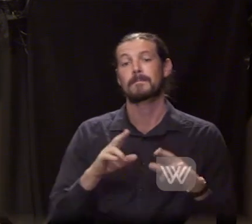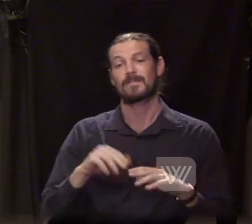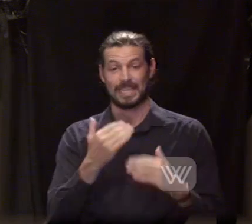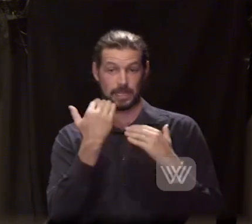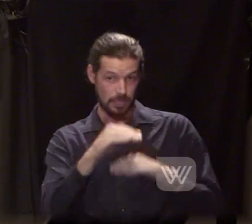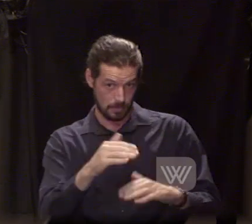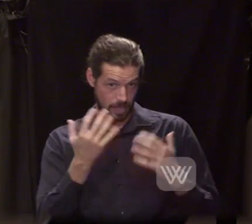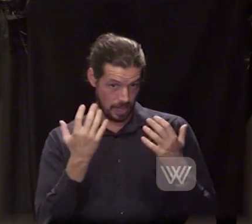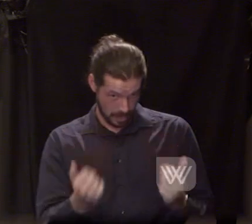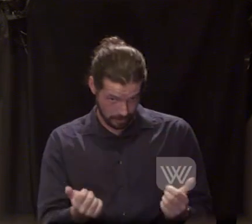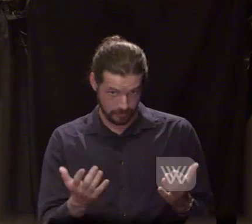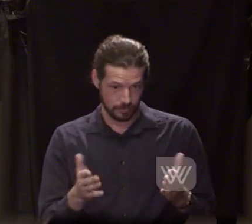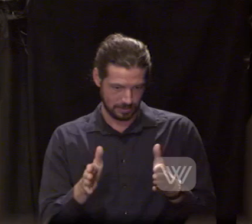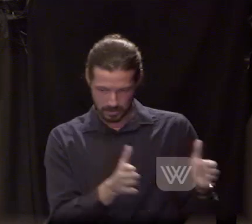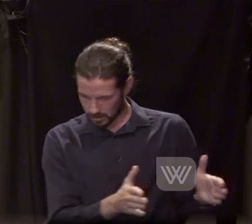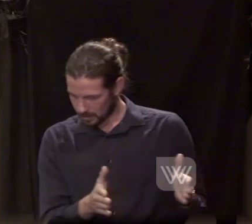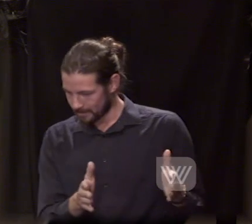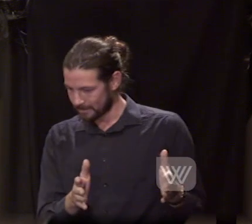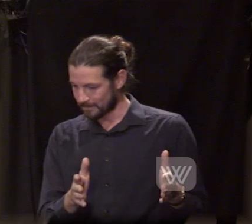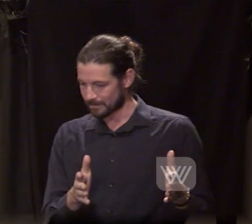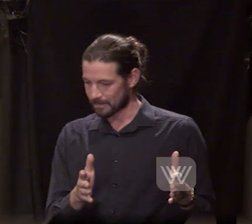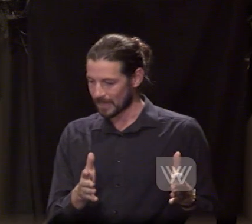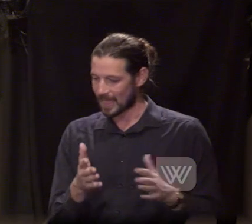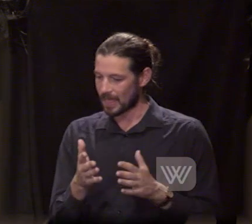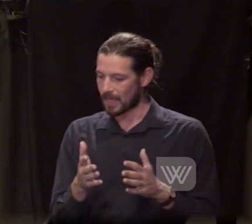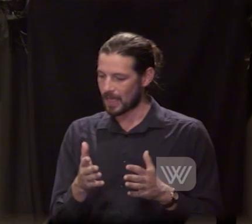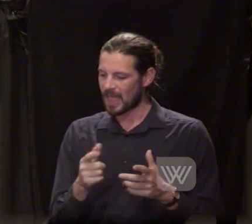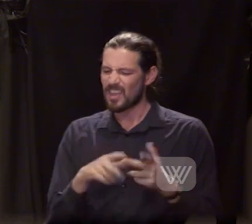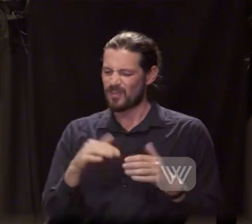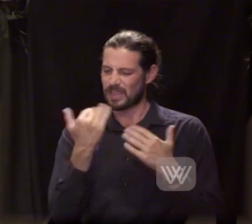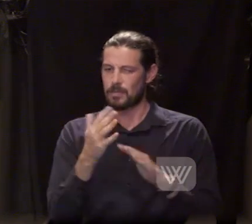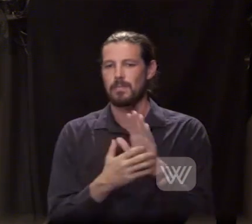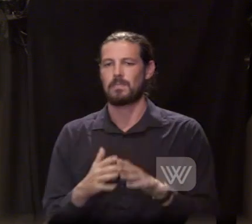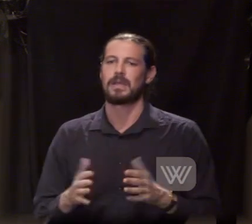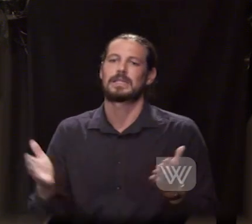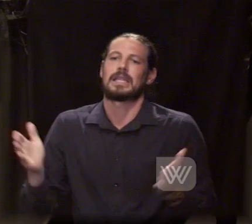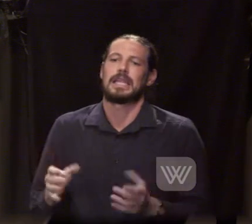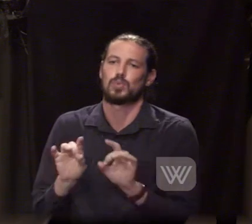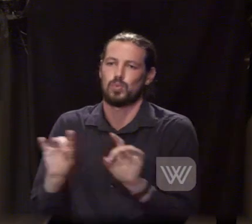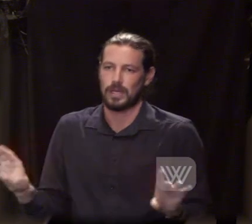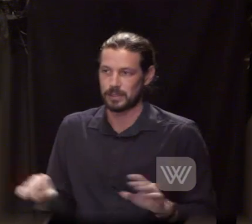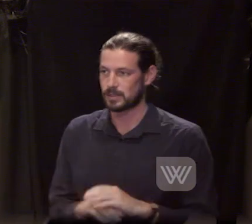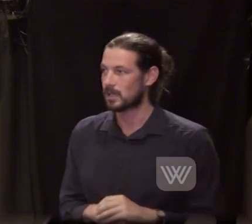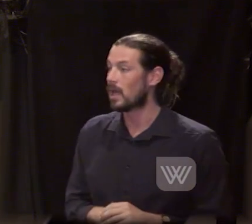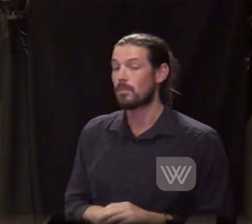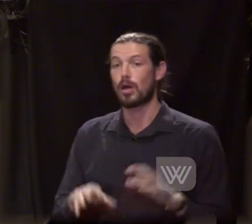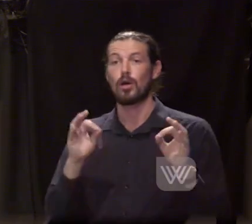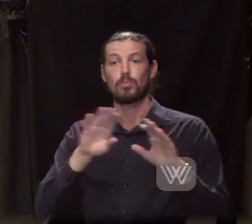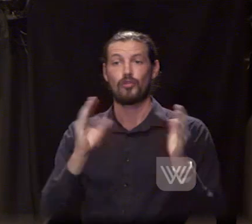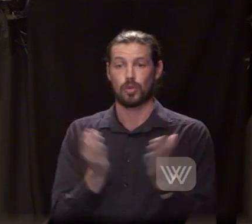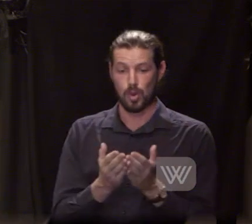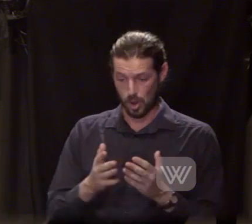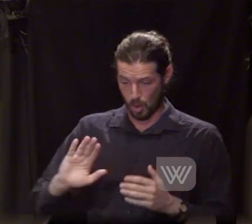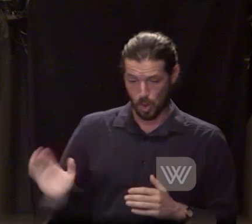and can move to something, then it does limit the amount of waste you have. But ideally, we would have been able to use all of our compost to grow